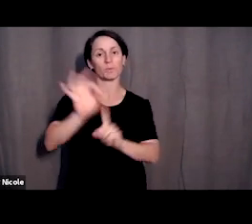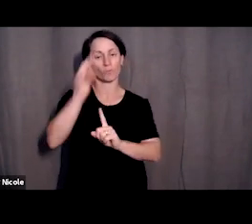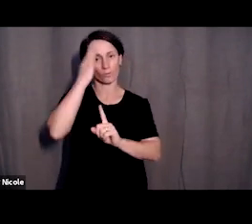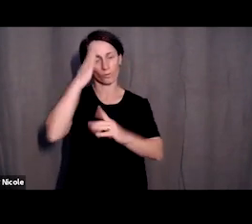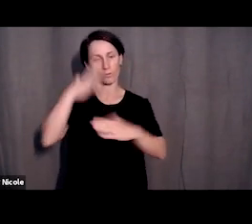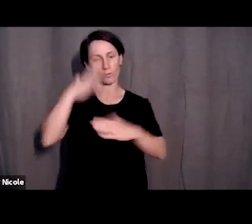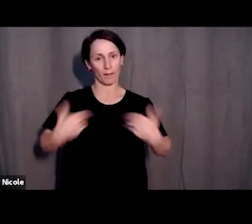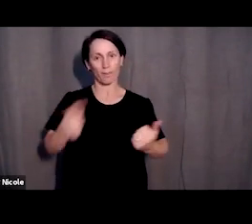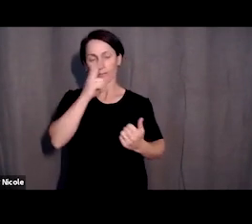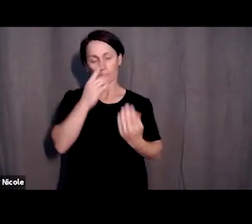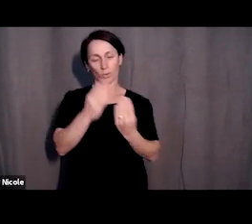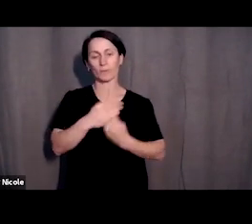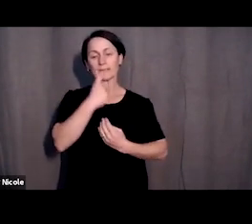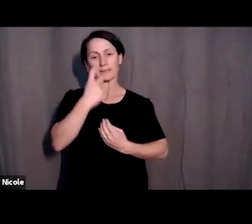Next slide, Catherine.